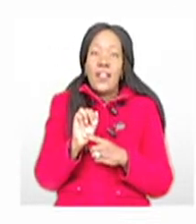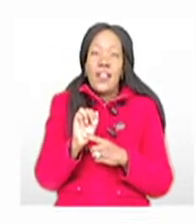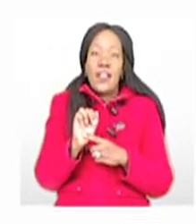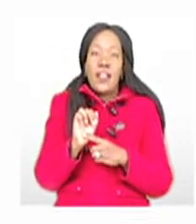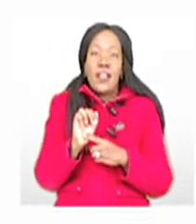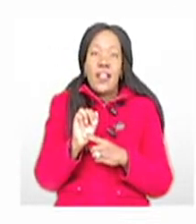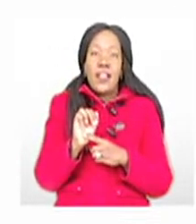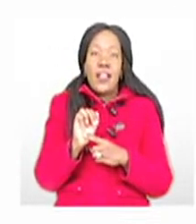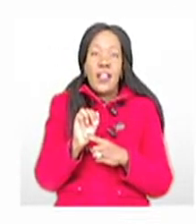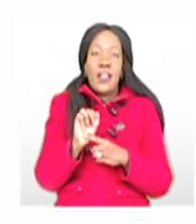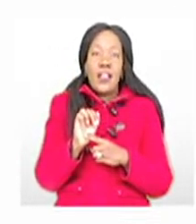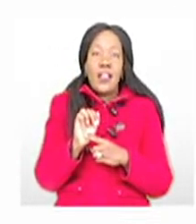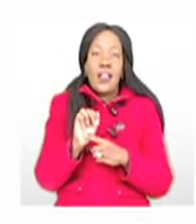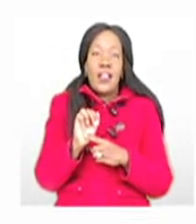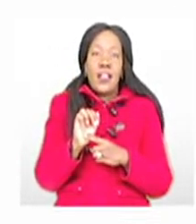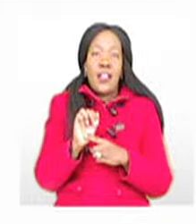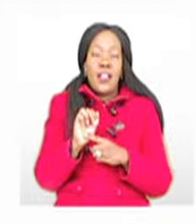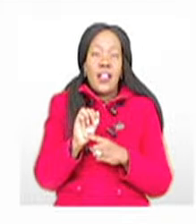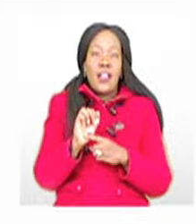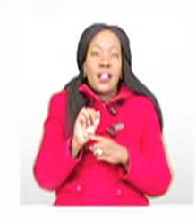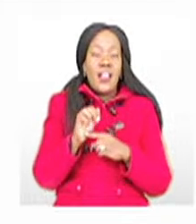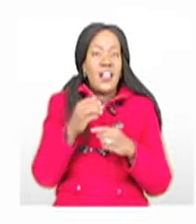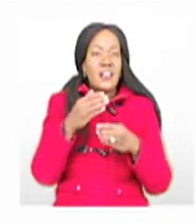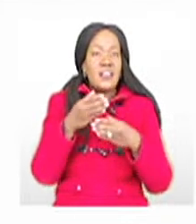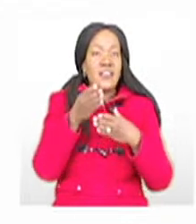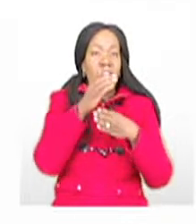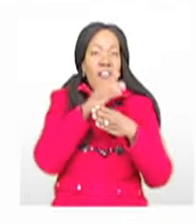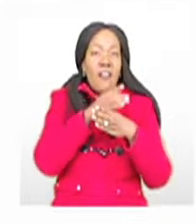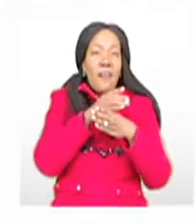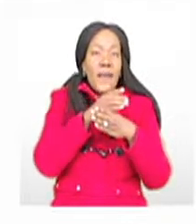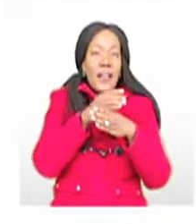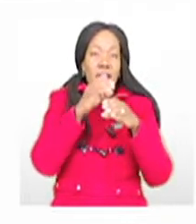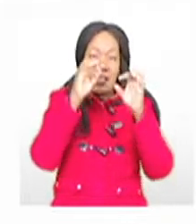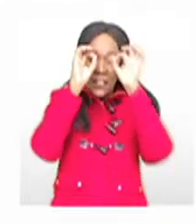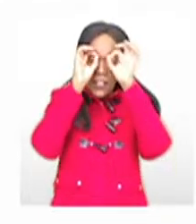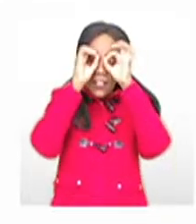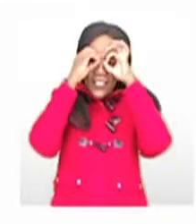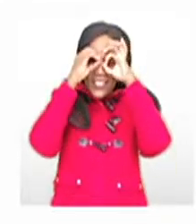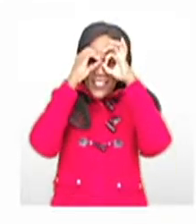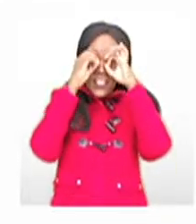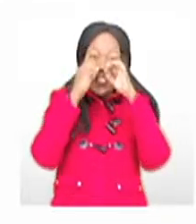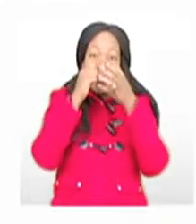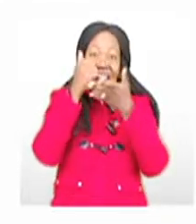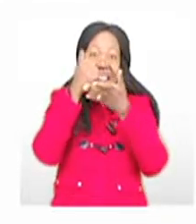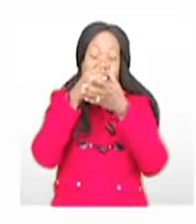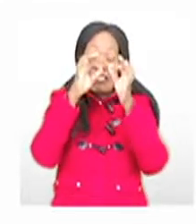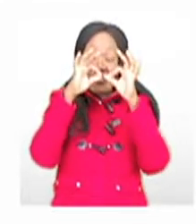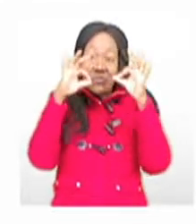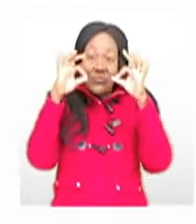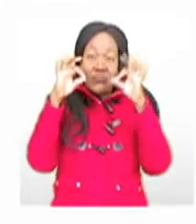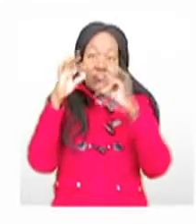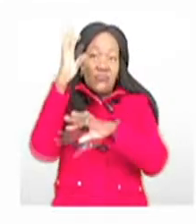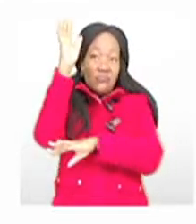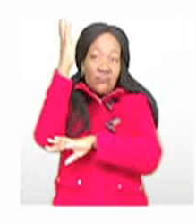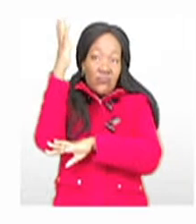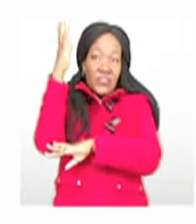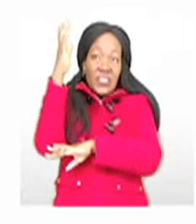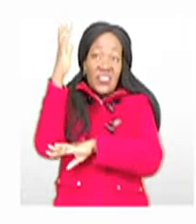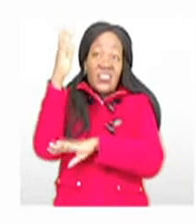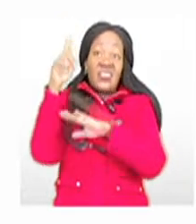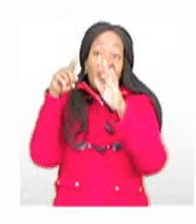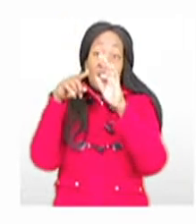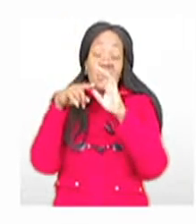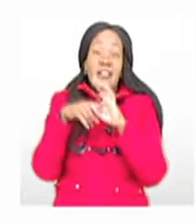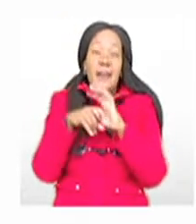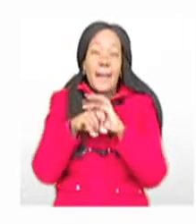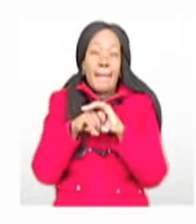go back to the birds which are seated on the branch. of the tree. We need to